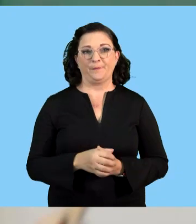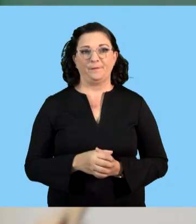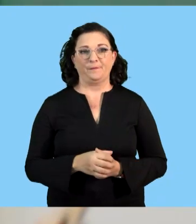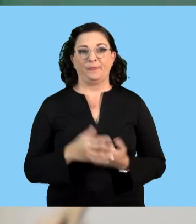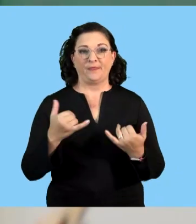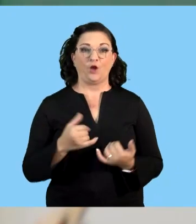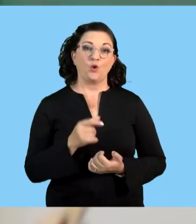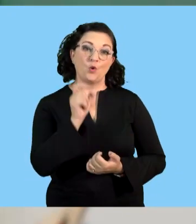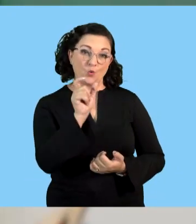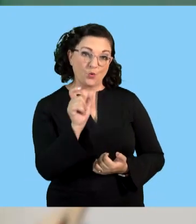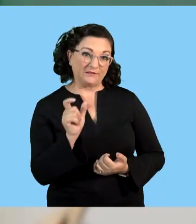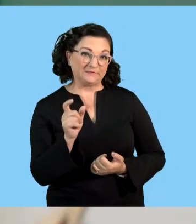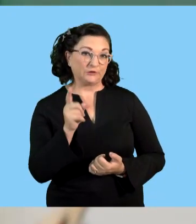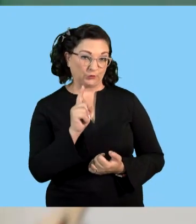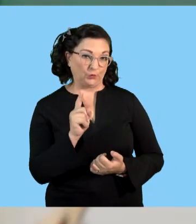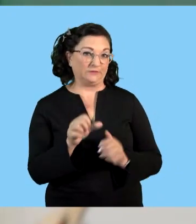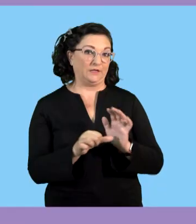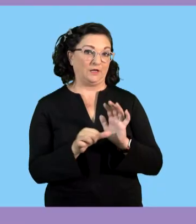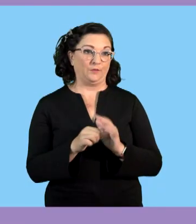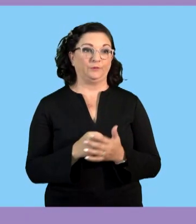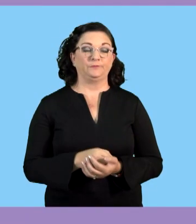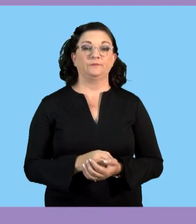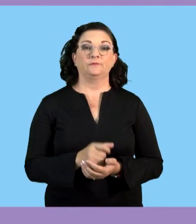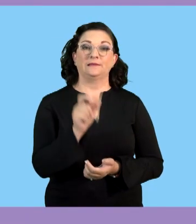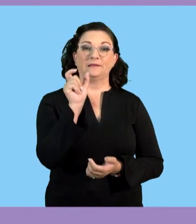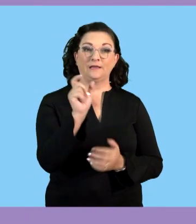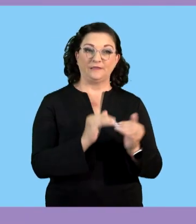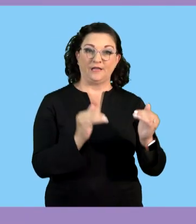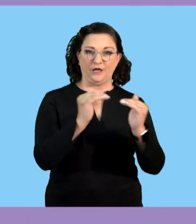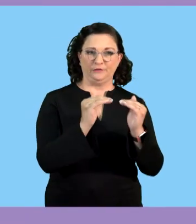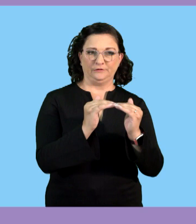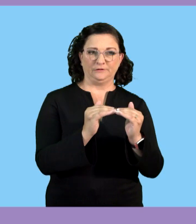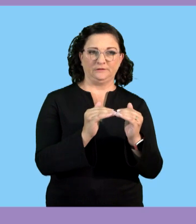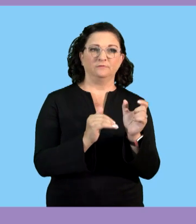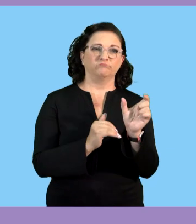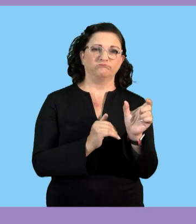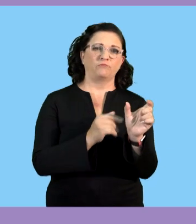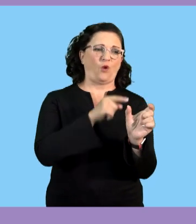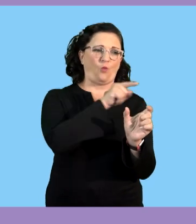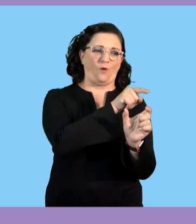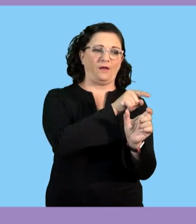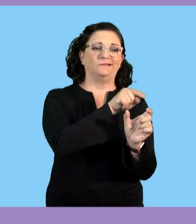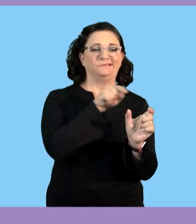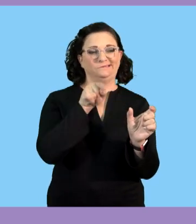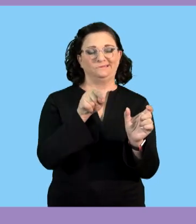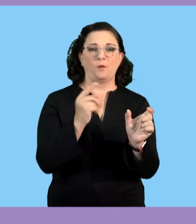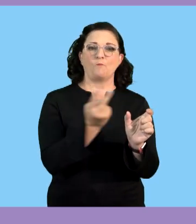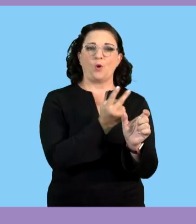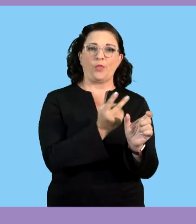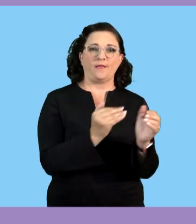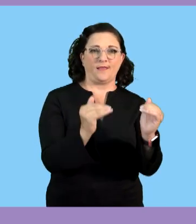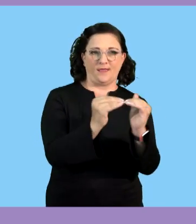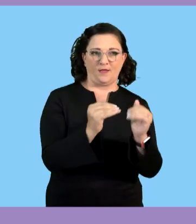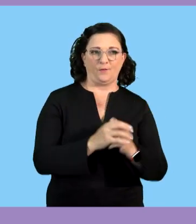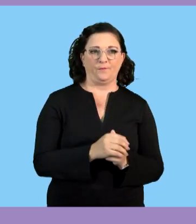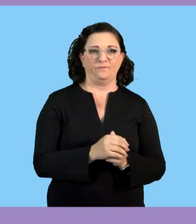Let's look at the keywords that we are going to be using during this lesson. So we are going to use equation, which is one expression that is equal to another expression.